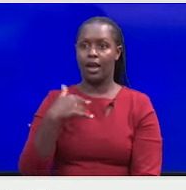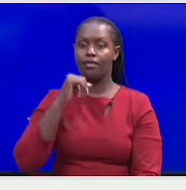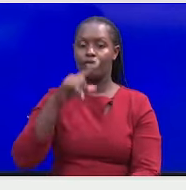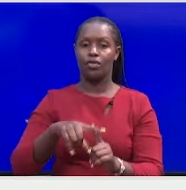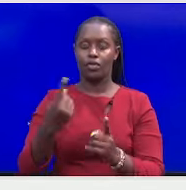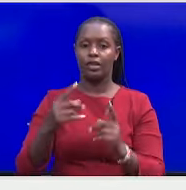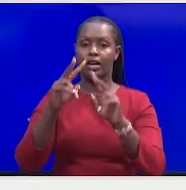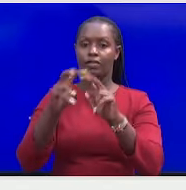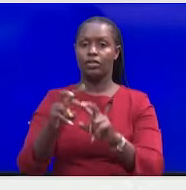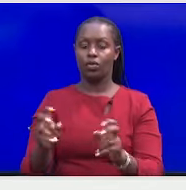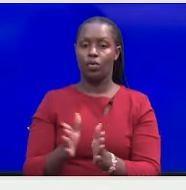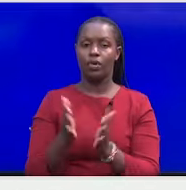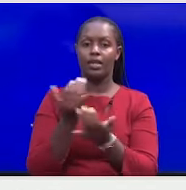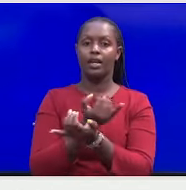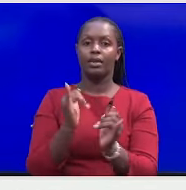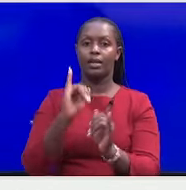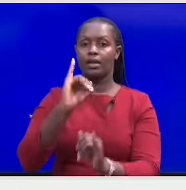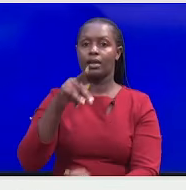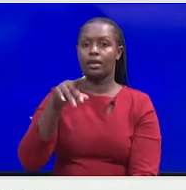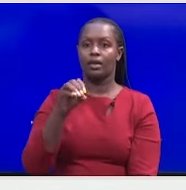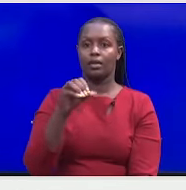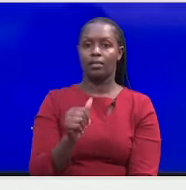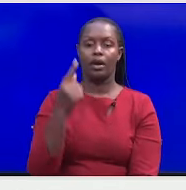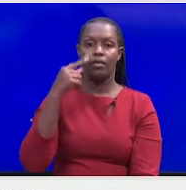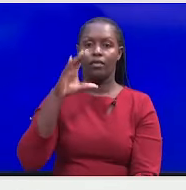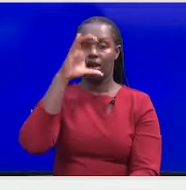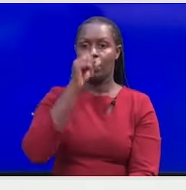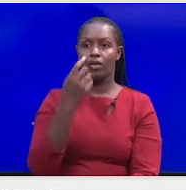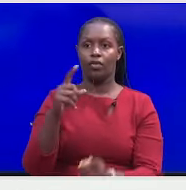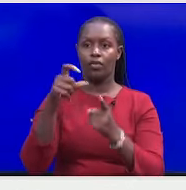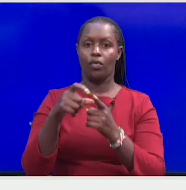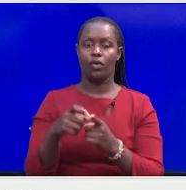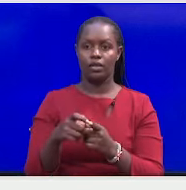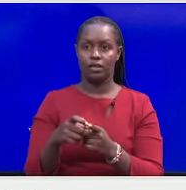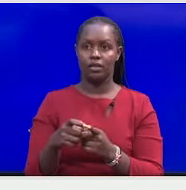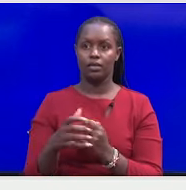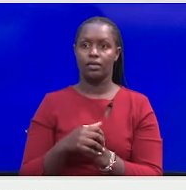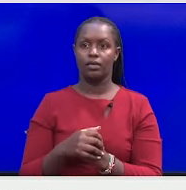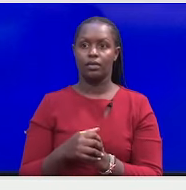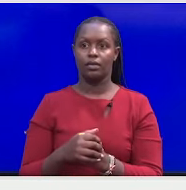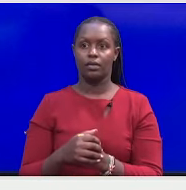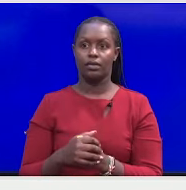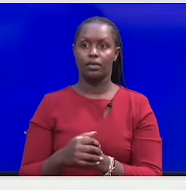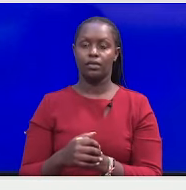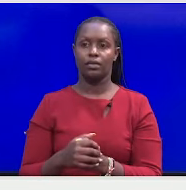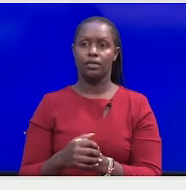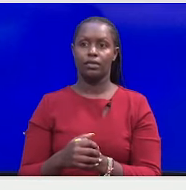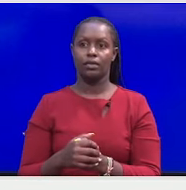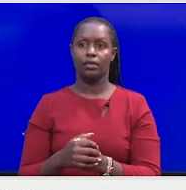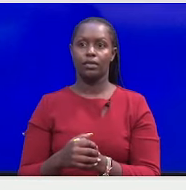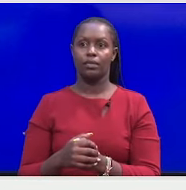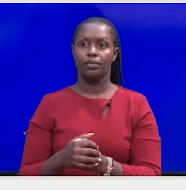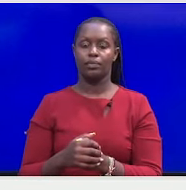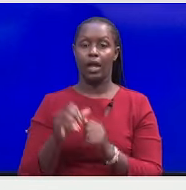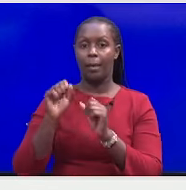to the Independent Policing Authority for lack of audience. Well, parents of Rex Masai and Evans Kiratu now hint at the possibility